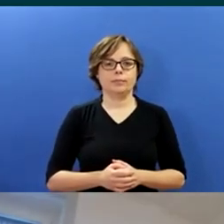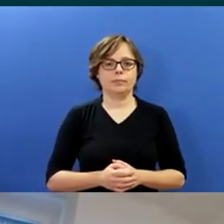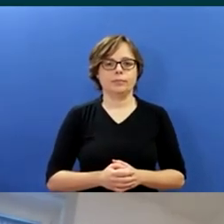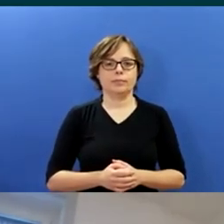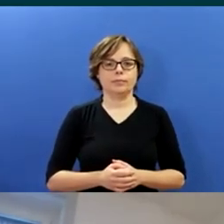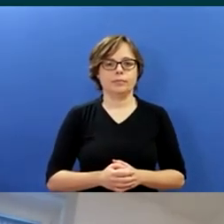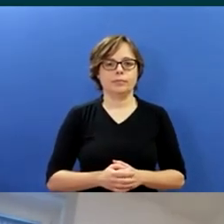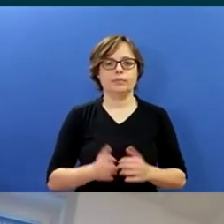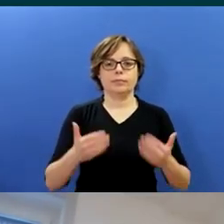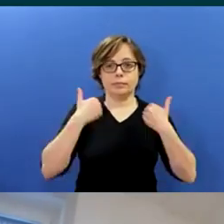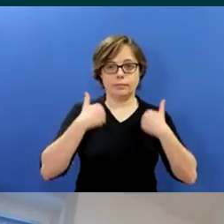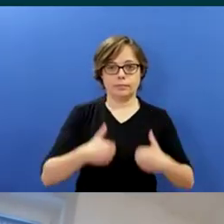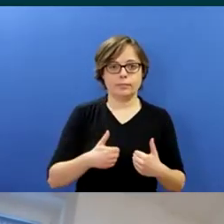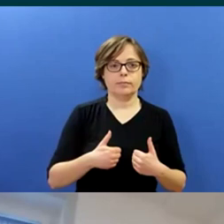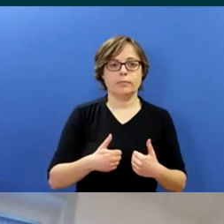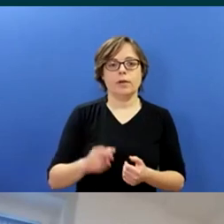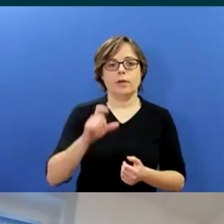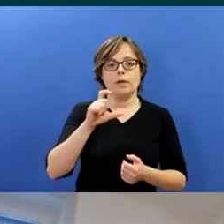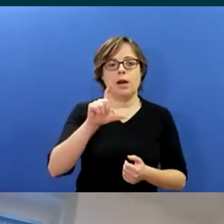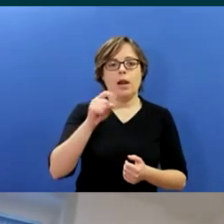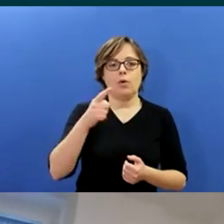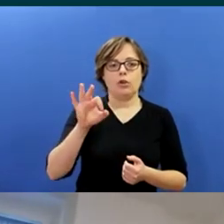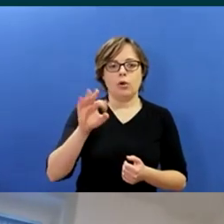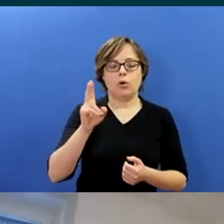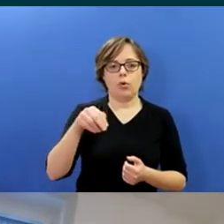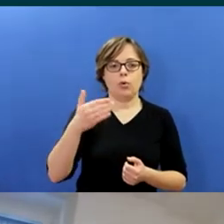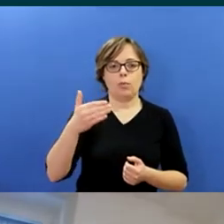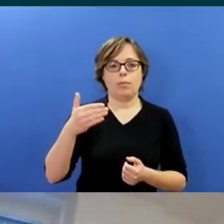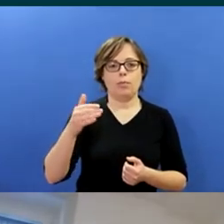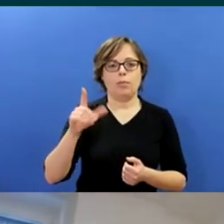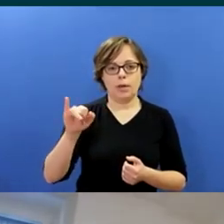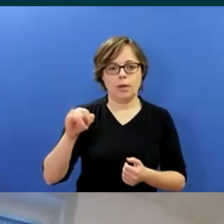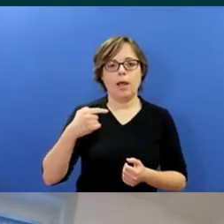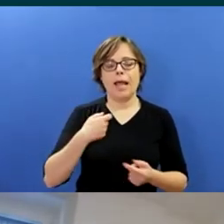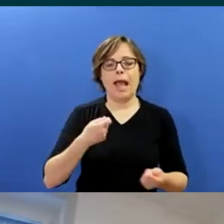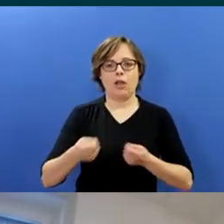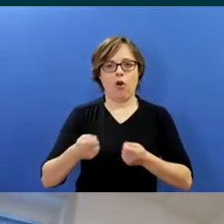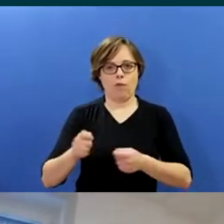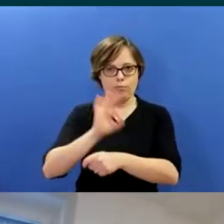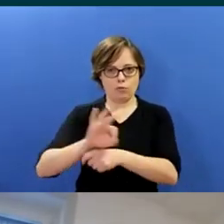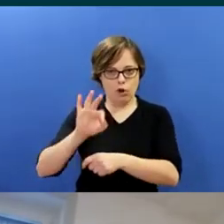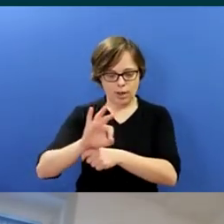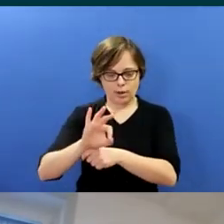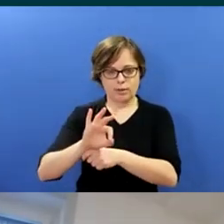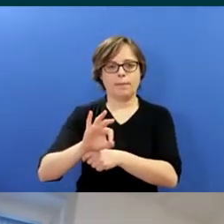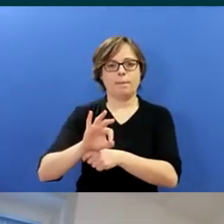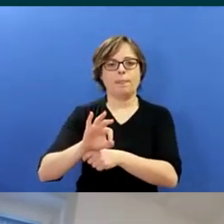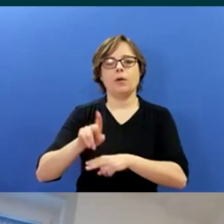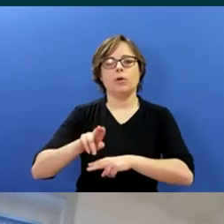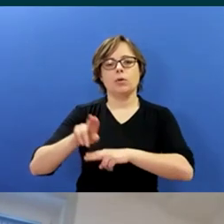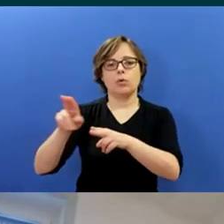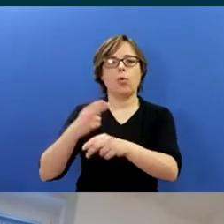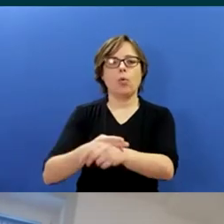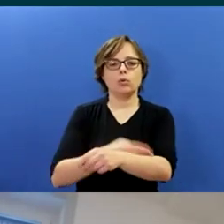all well. My name is Claudio Kumli. I am a project manager here at the city administration of the city